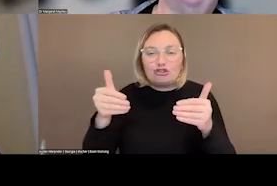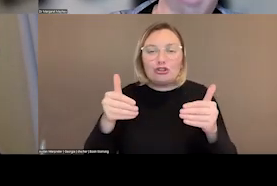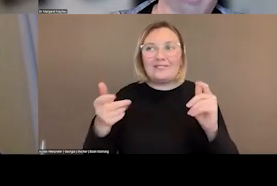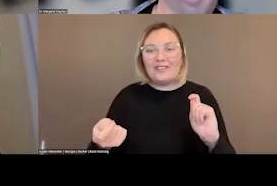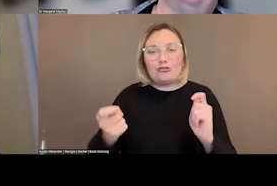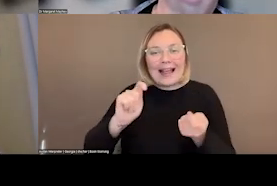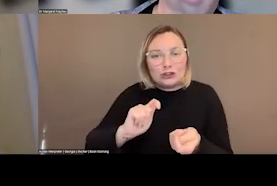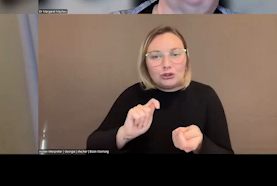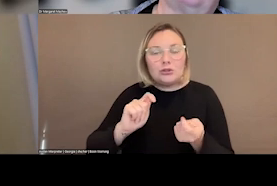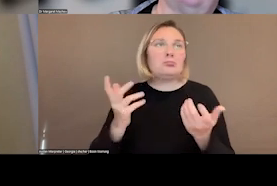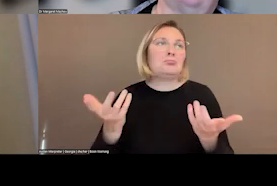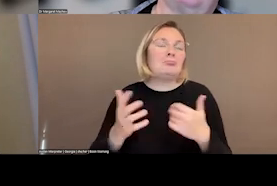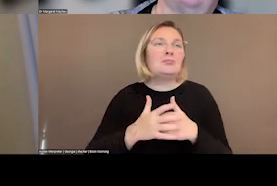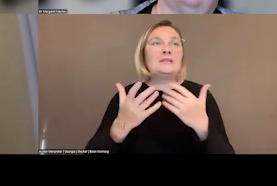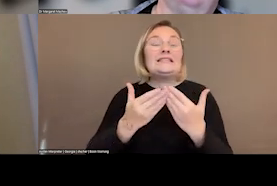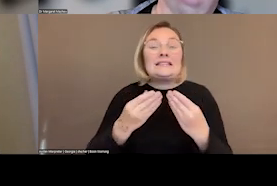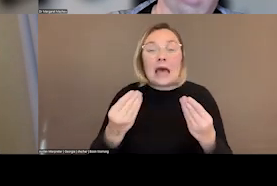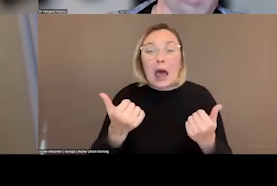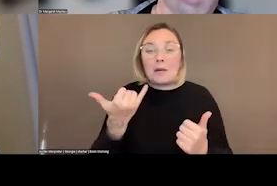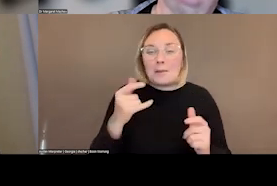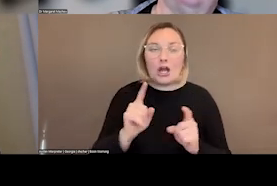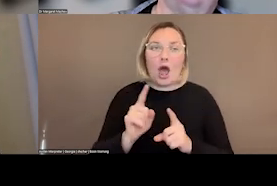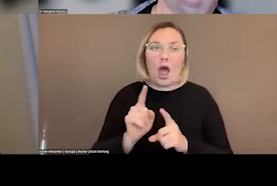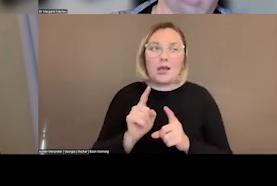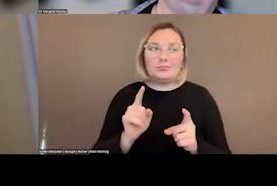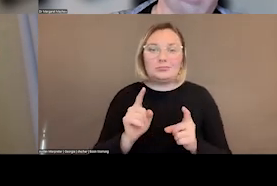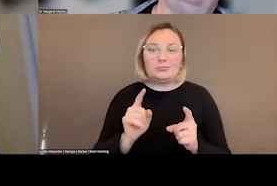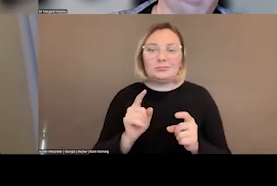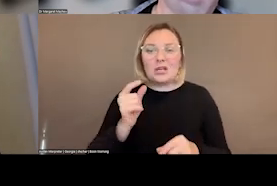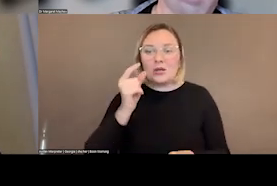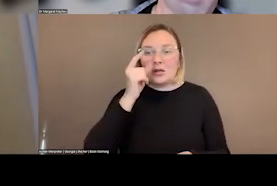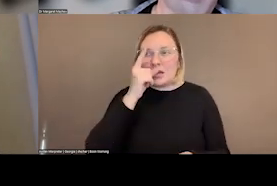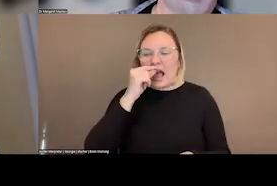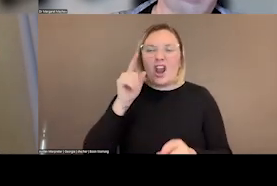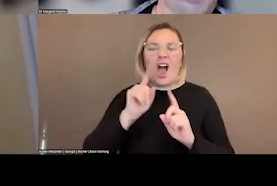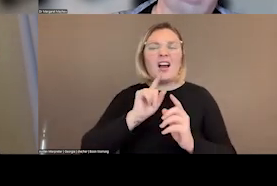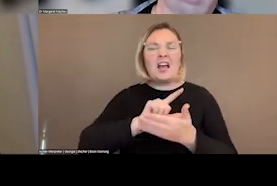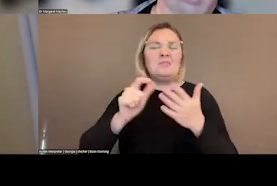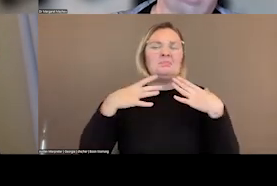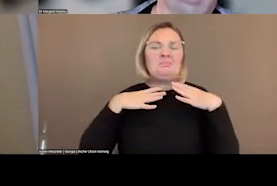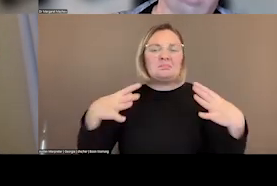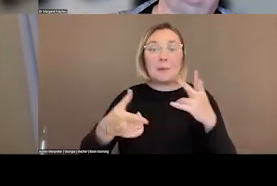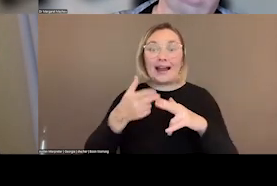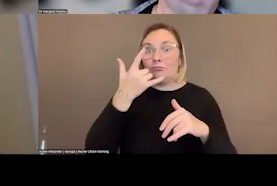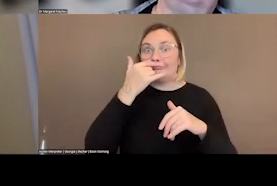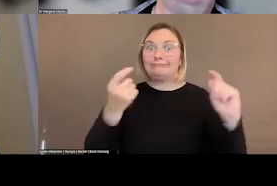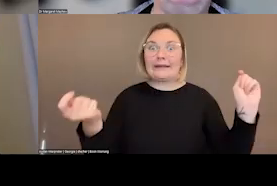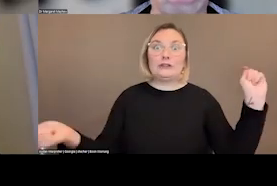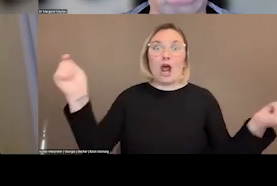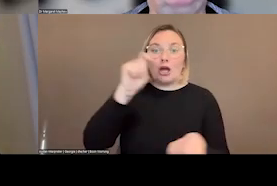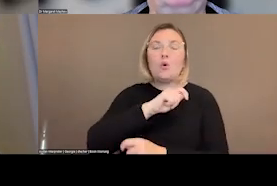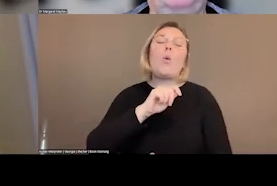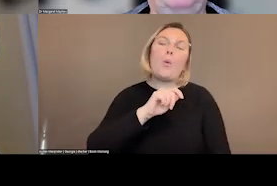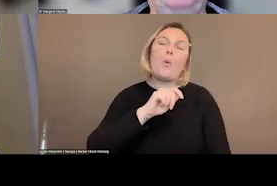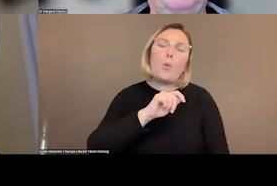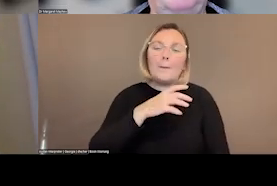variations. Mm. Some of them might be just things that we can, it comes out in the wash. If it is a bigger variation, we might need to,